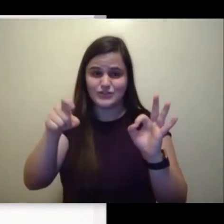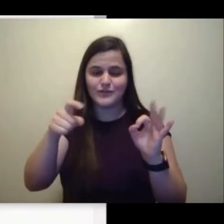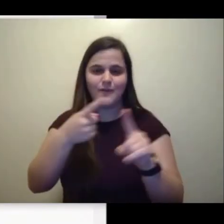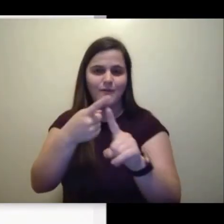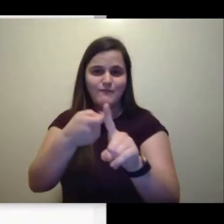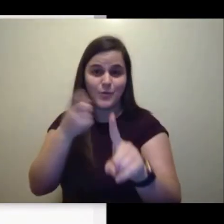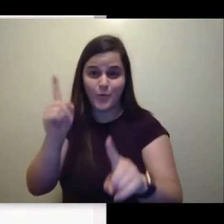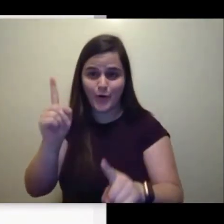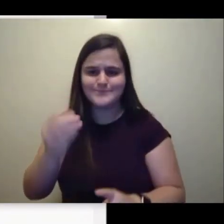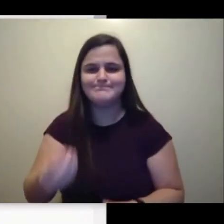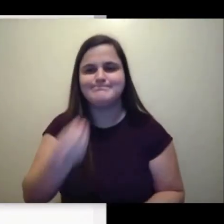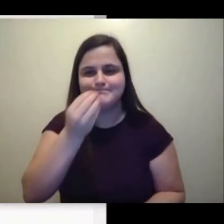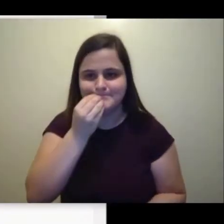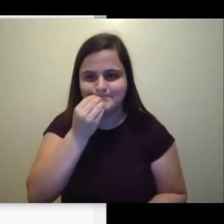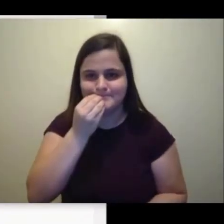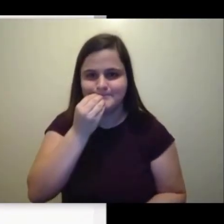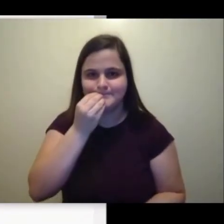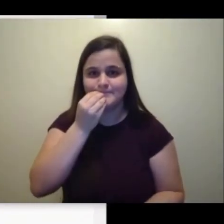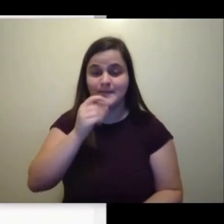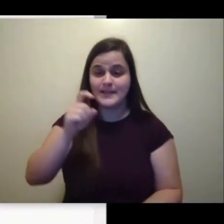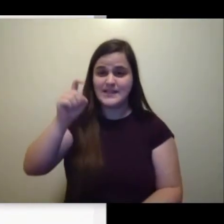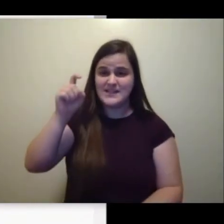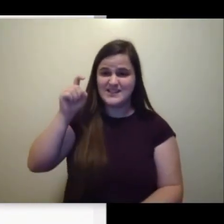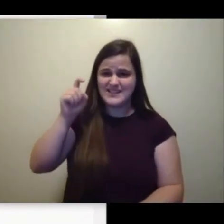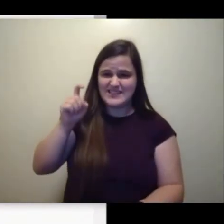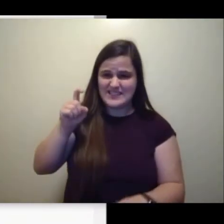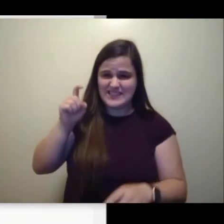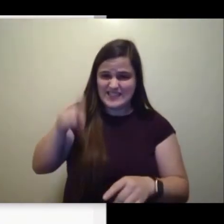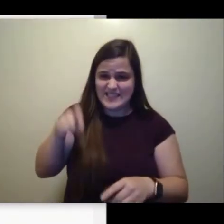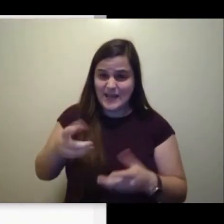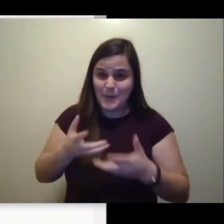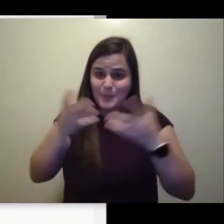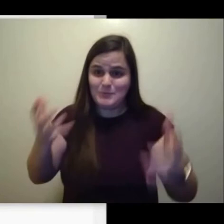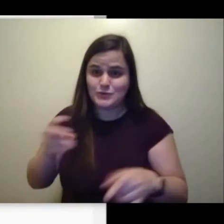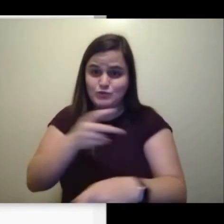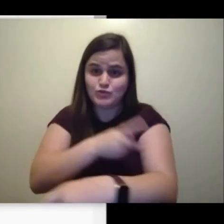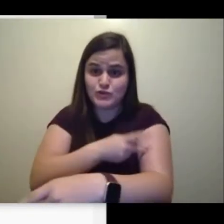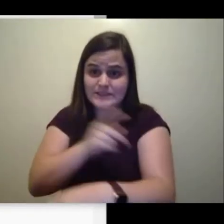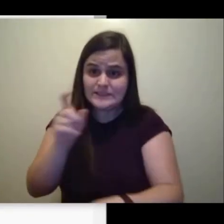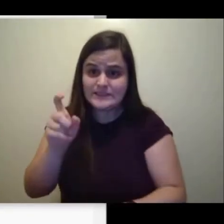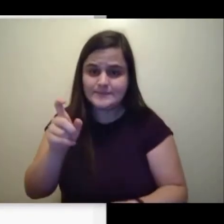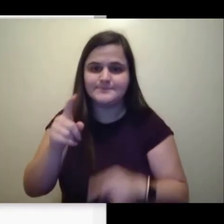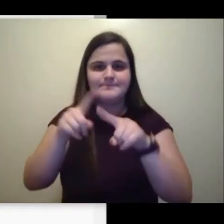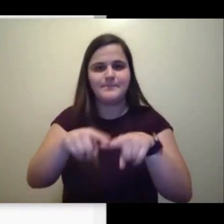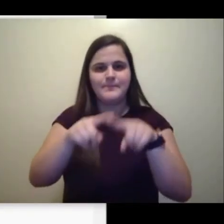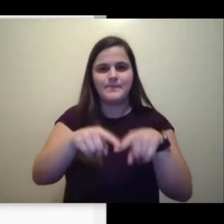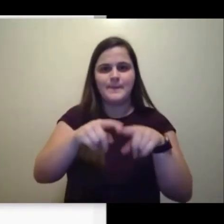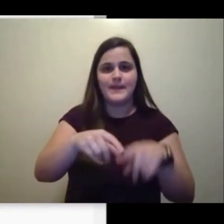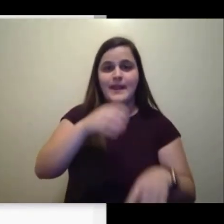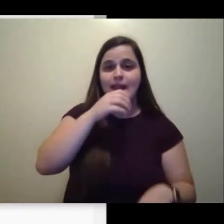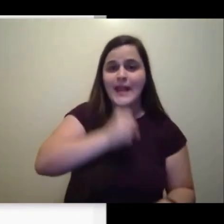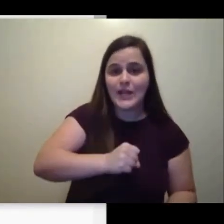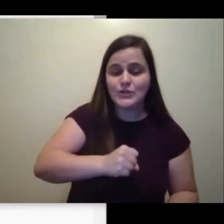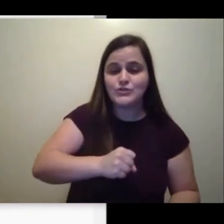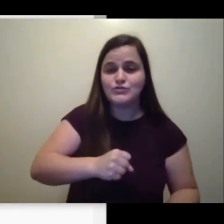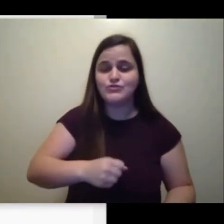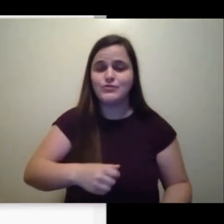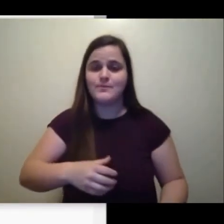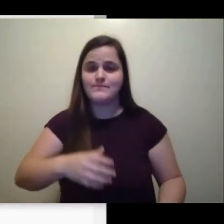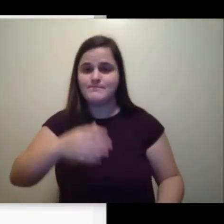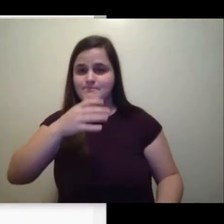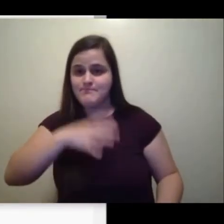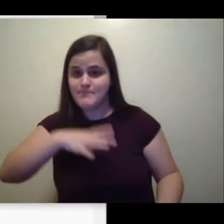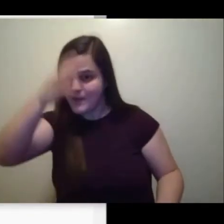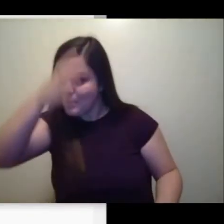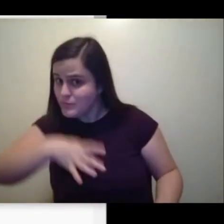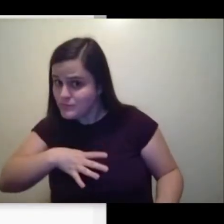Protein needs vary depending on life cycle stage, level of physical activity, and health status. Some